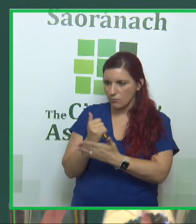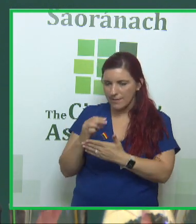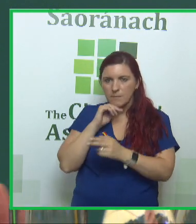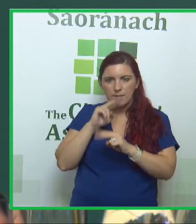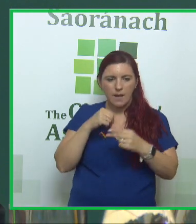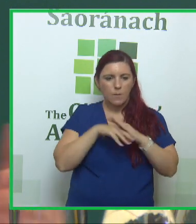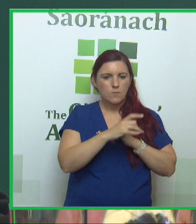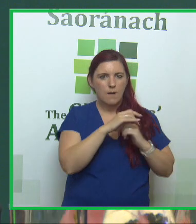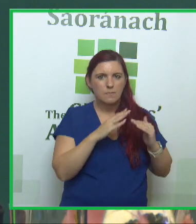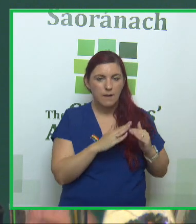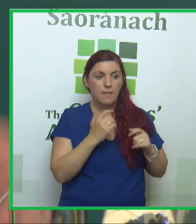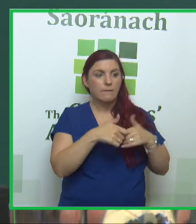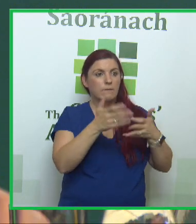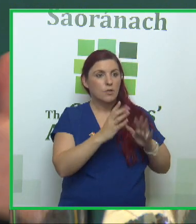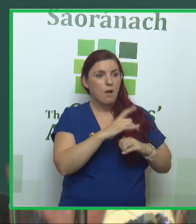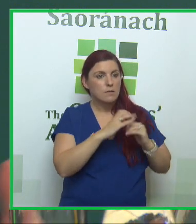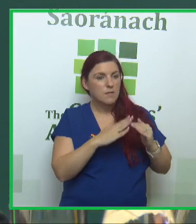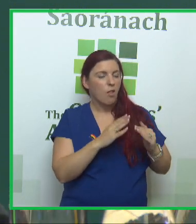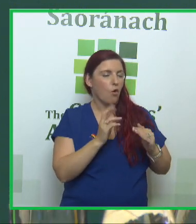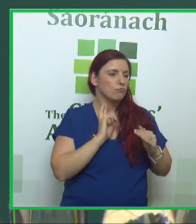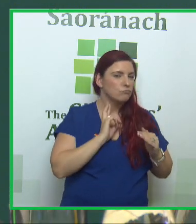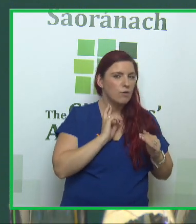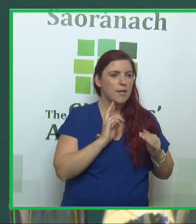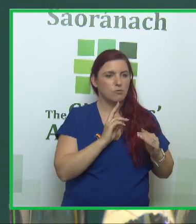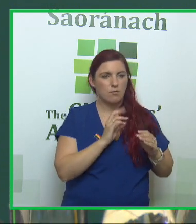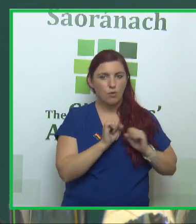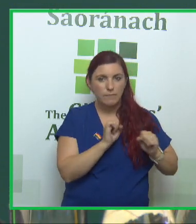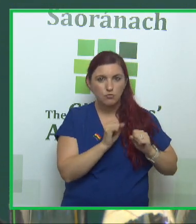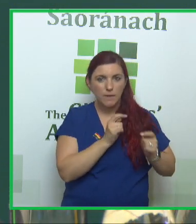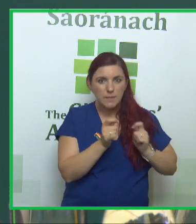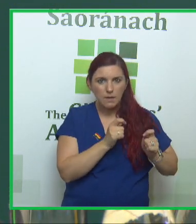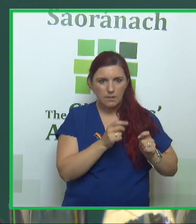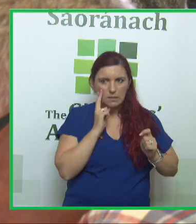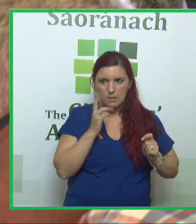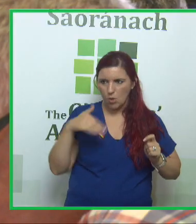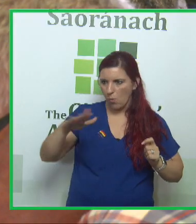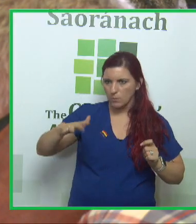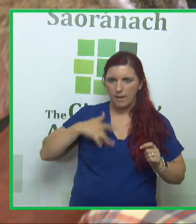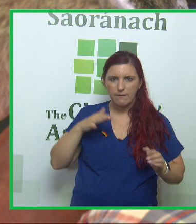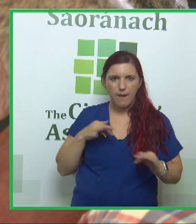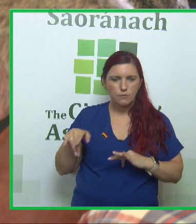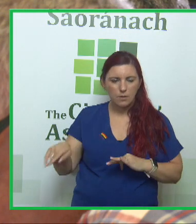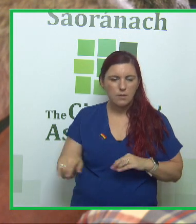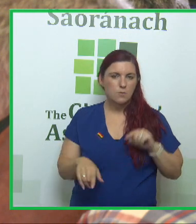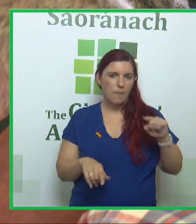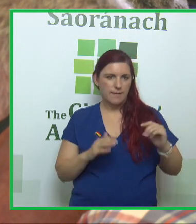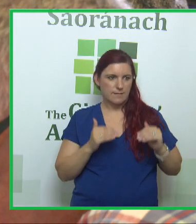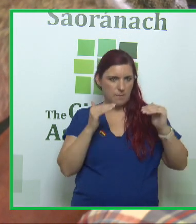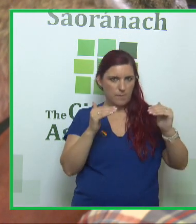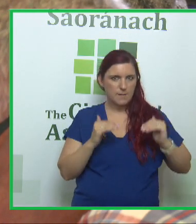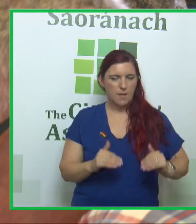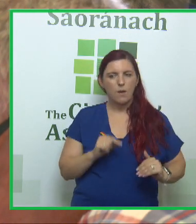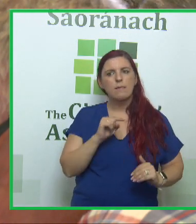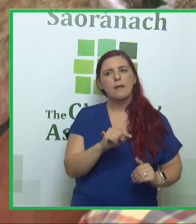go to after they finish their surgery or their treatment in hospital. So therefore, that service will be